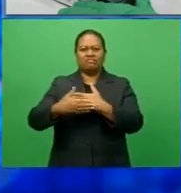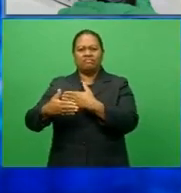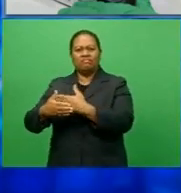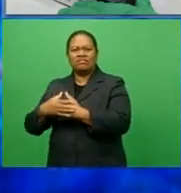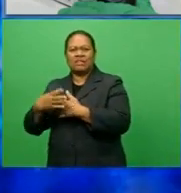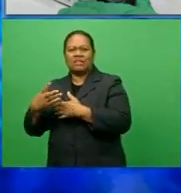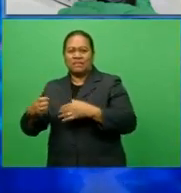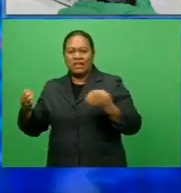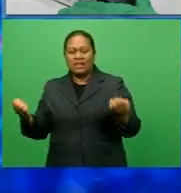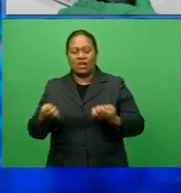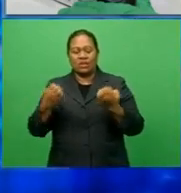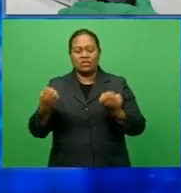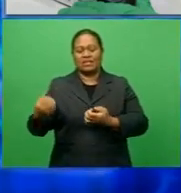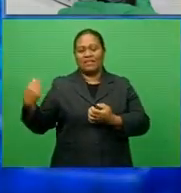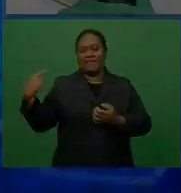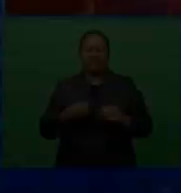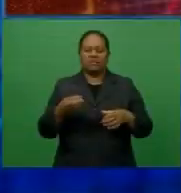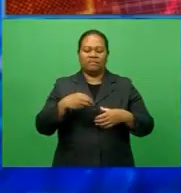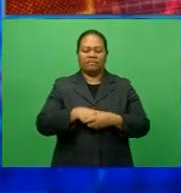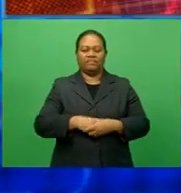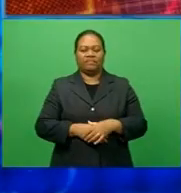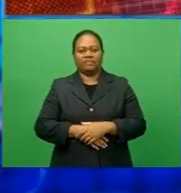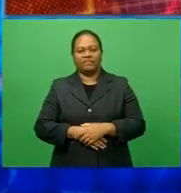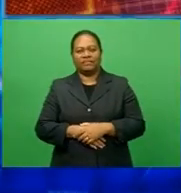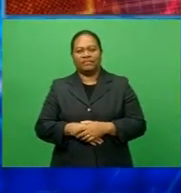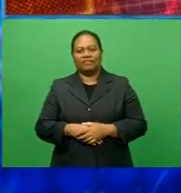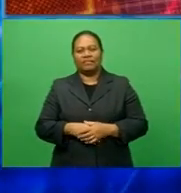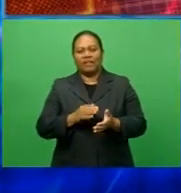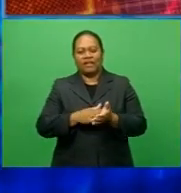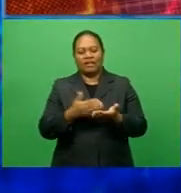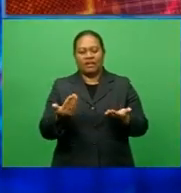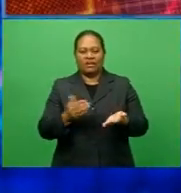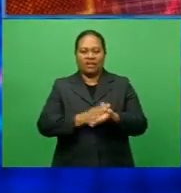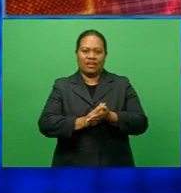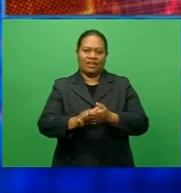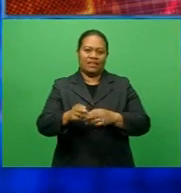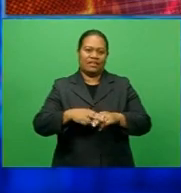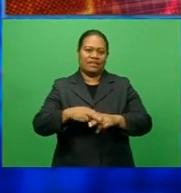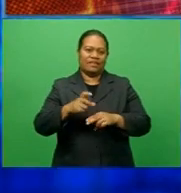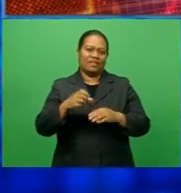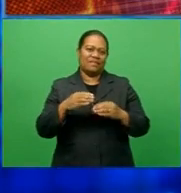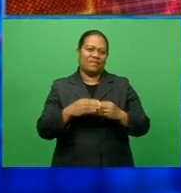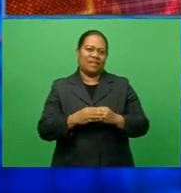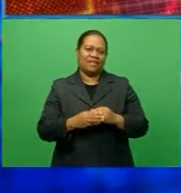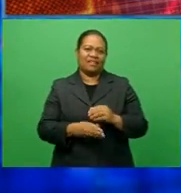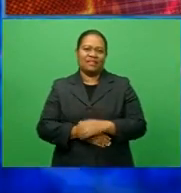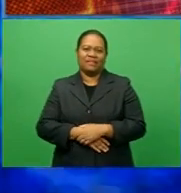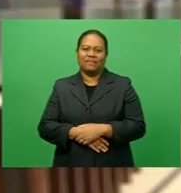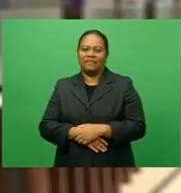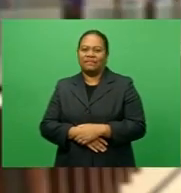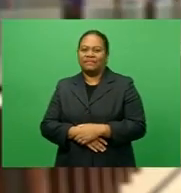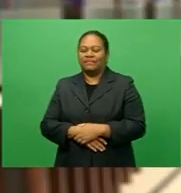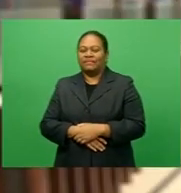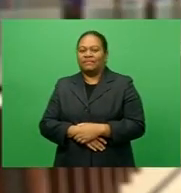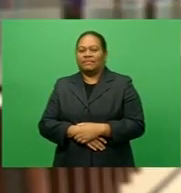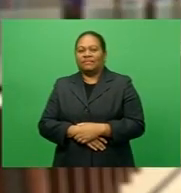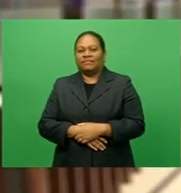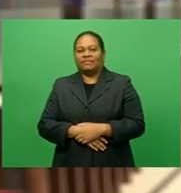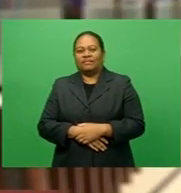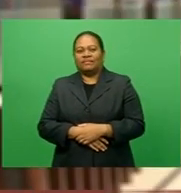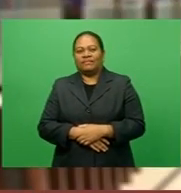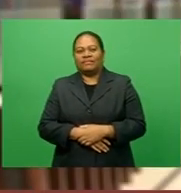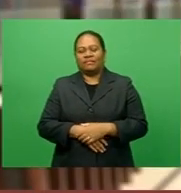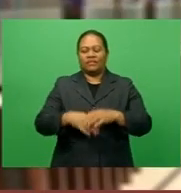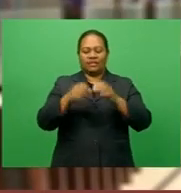against encouraging vaccine developments. Sanifa from HFC Bank joins us now with the latest from the money market. The